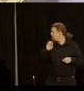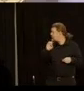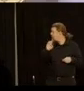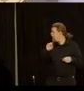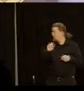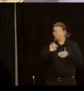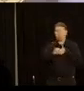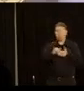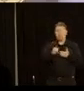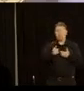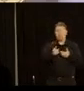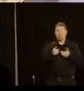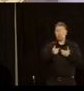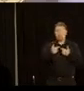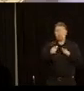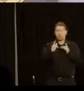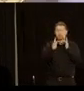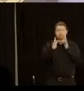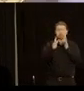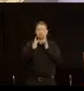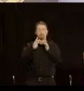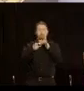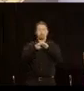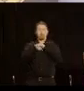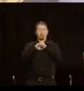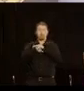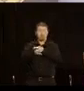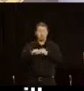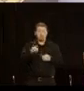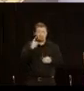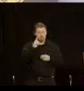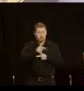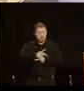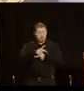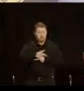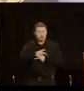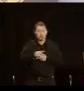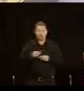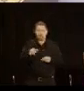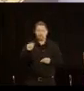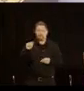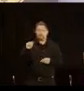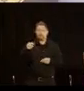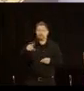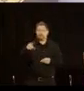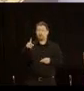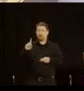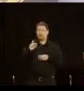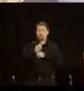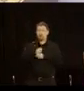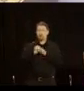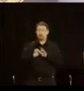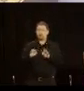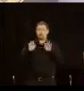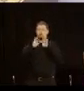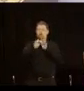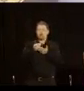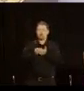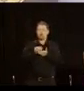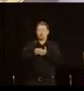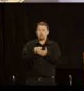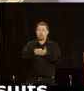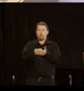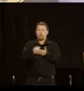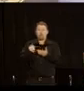the care system to produce results. And so this session, APD received critical funding and will partner with